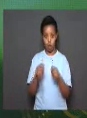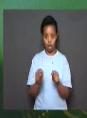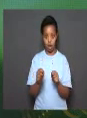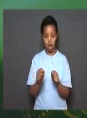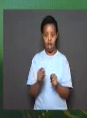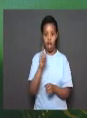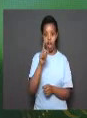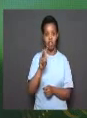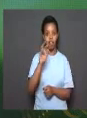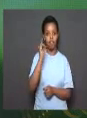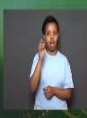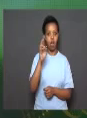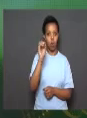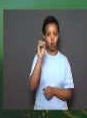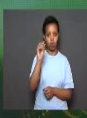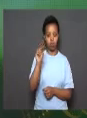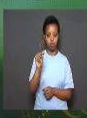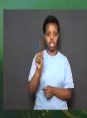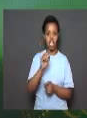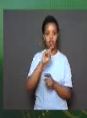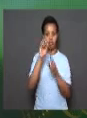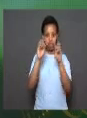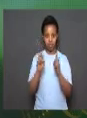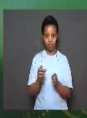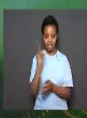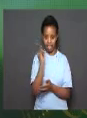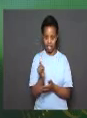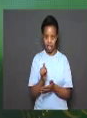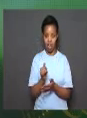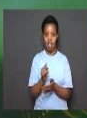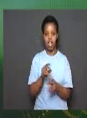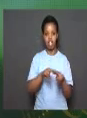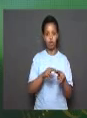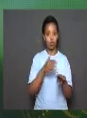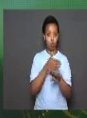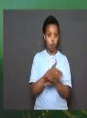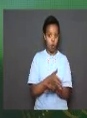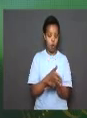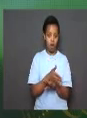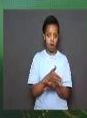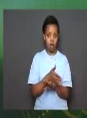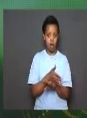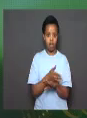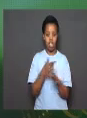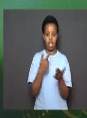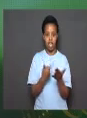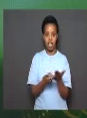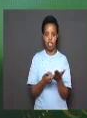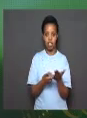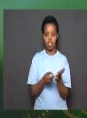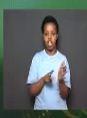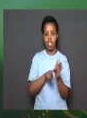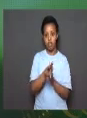virion on a piece of paper. When you have completed your drawing, label the parts of the